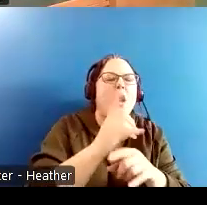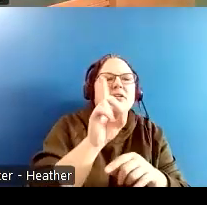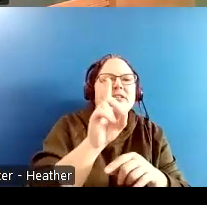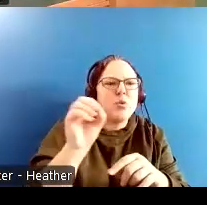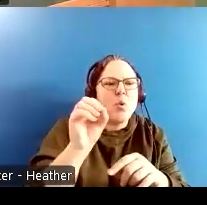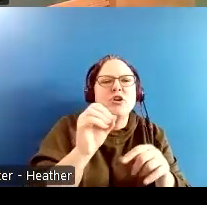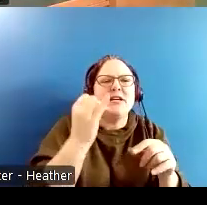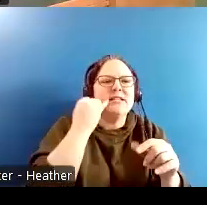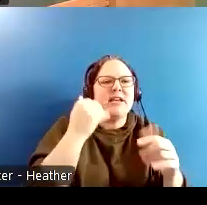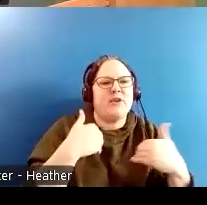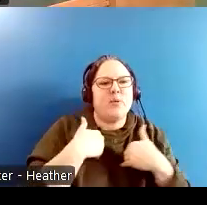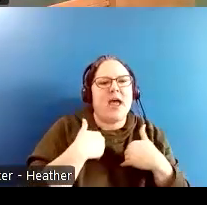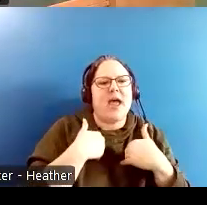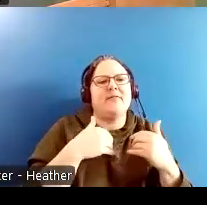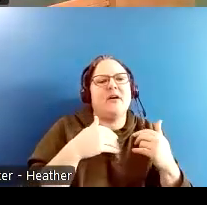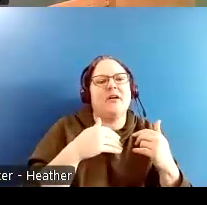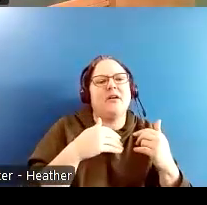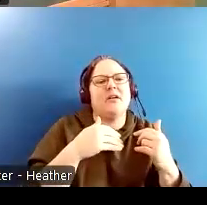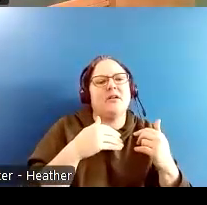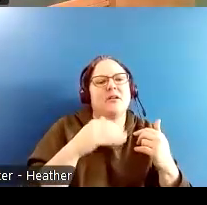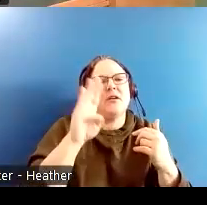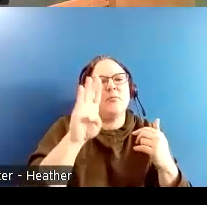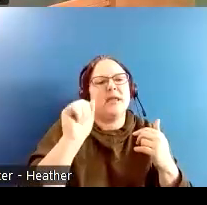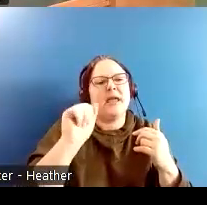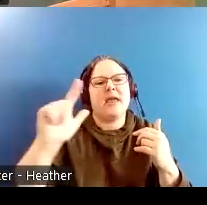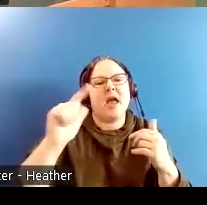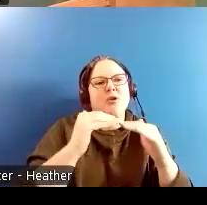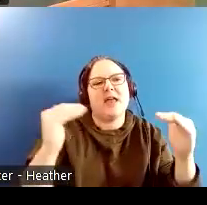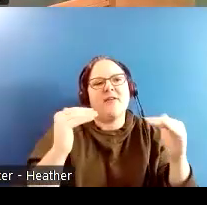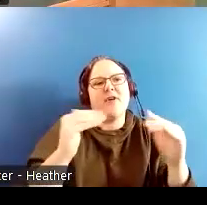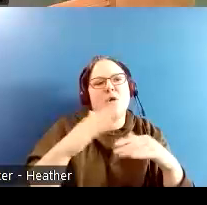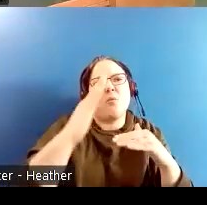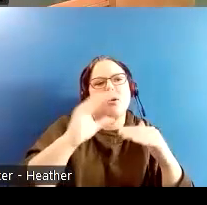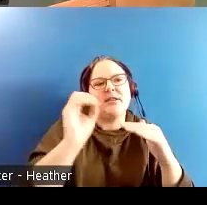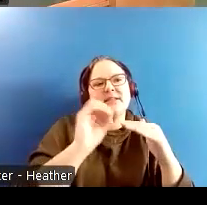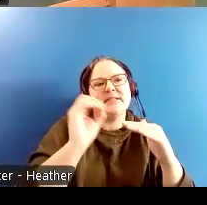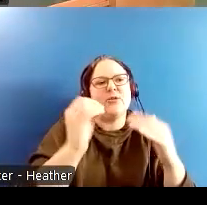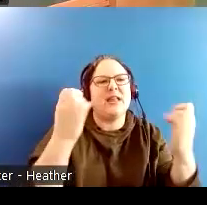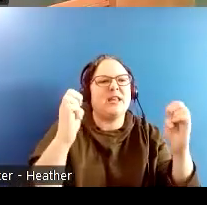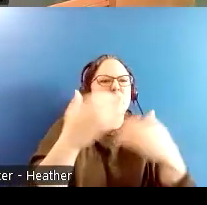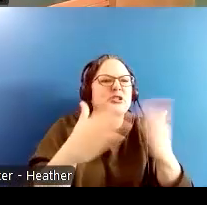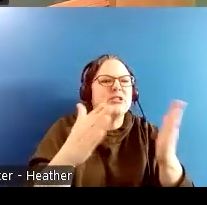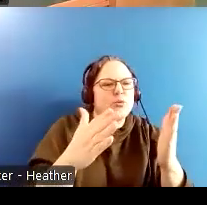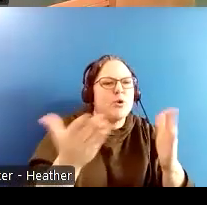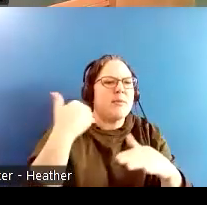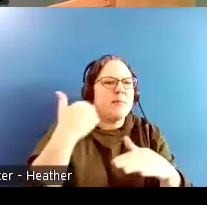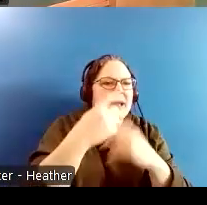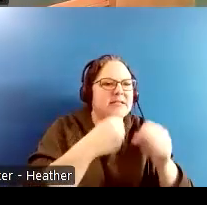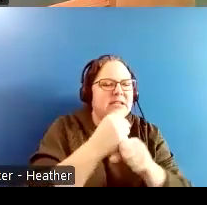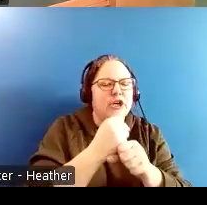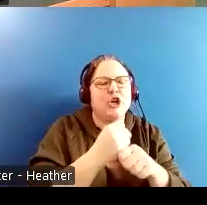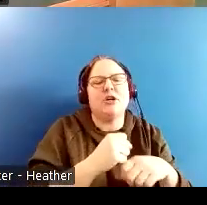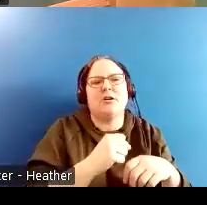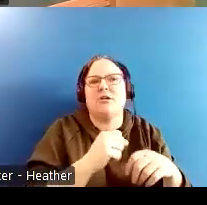had a BAL level greater than 0 in the past 12 months, like from the emergency room. But anyway, they're